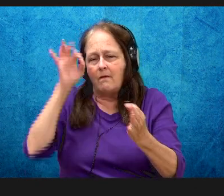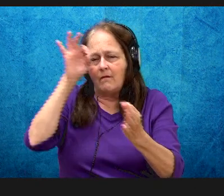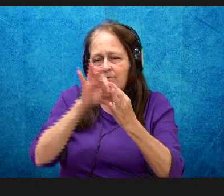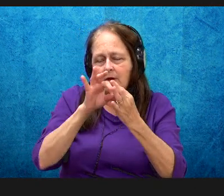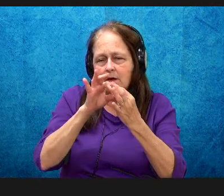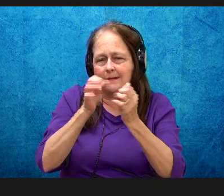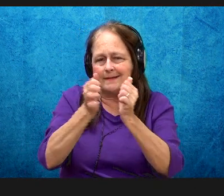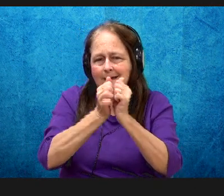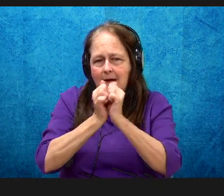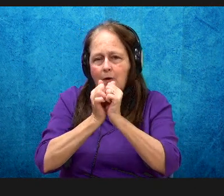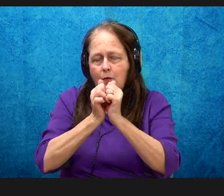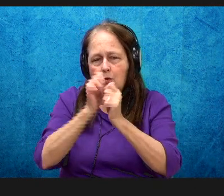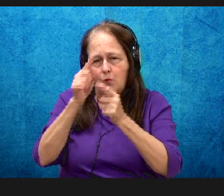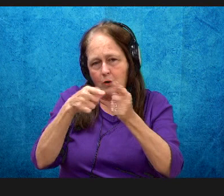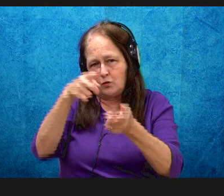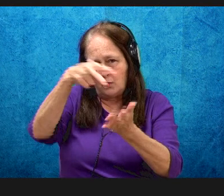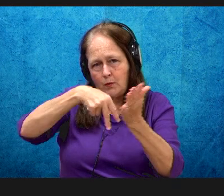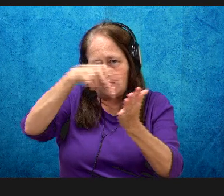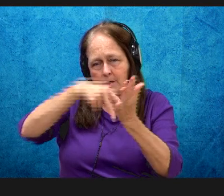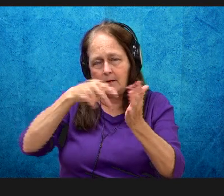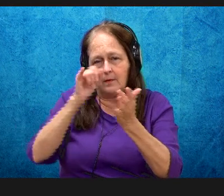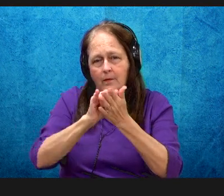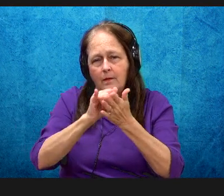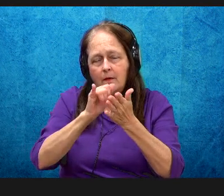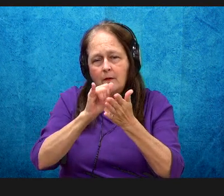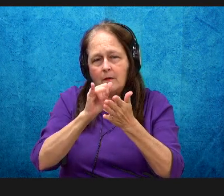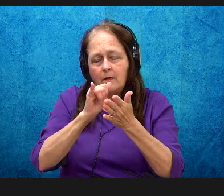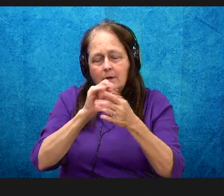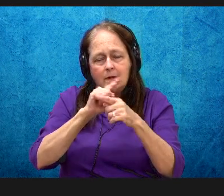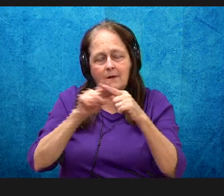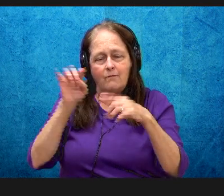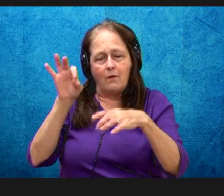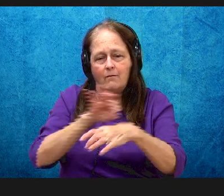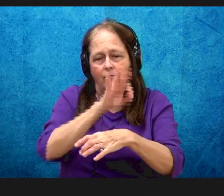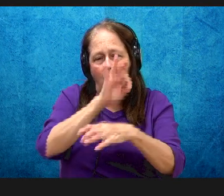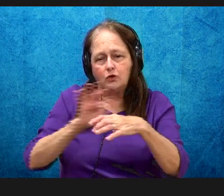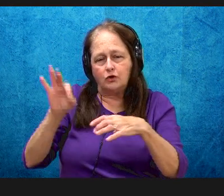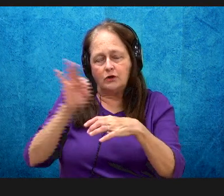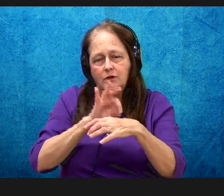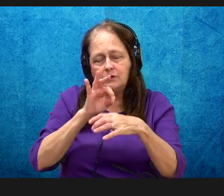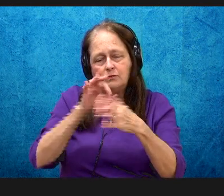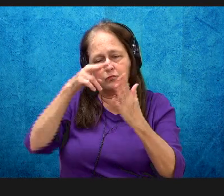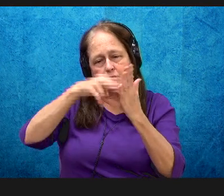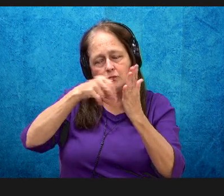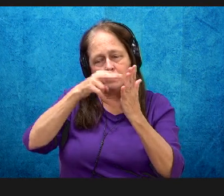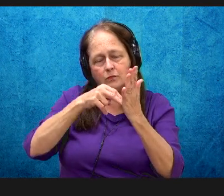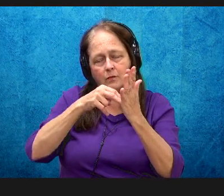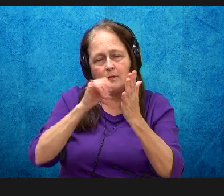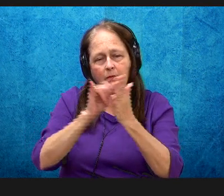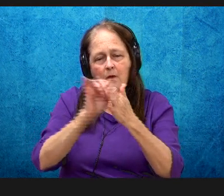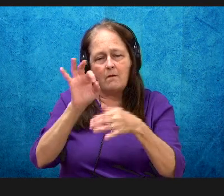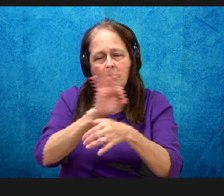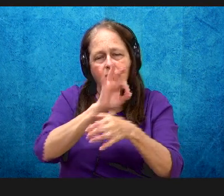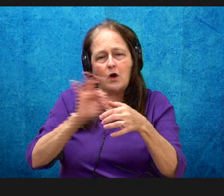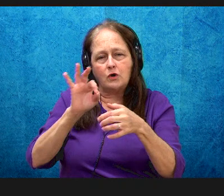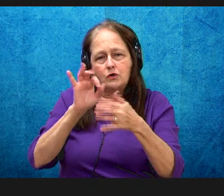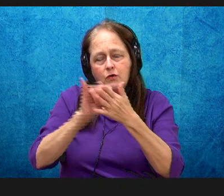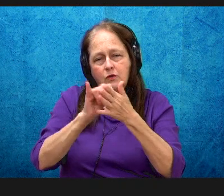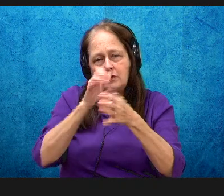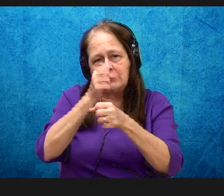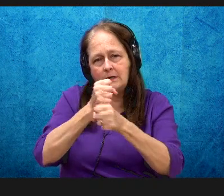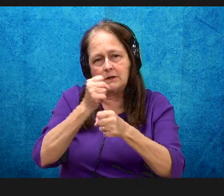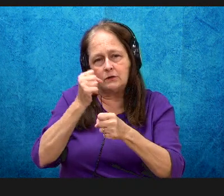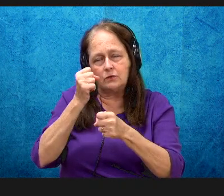you read. There are different functions of text. The function of a text is to grab the